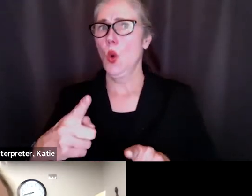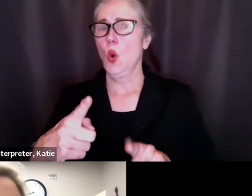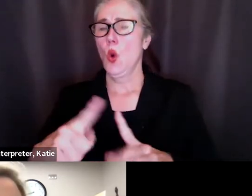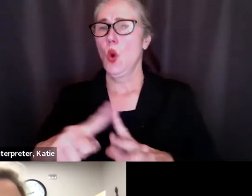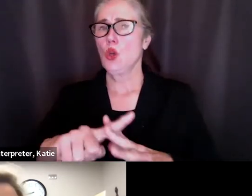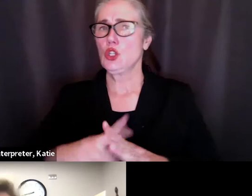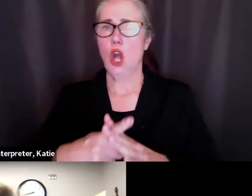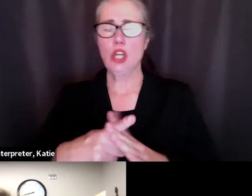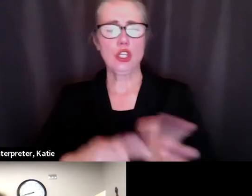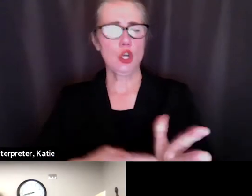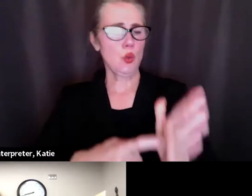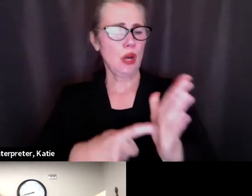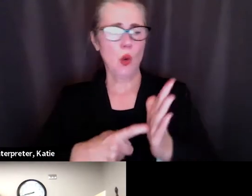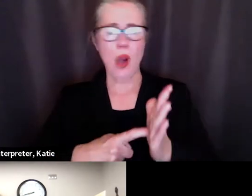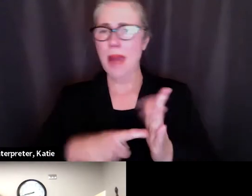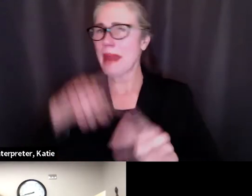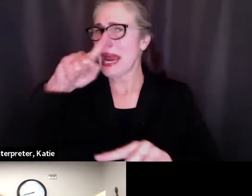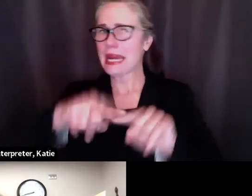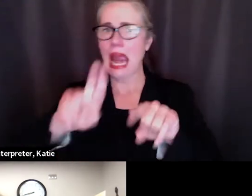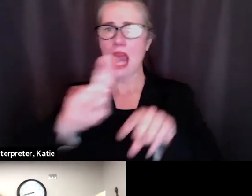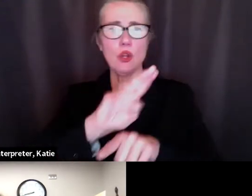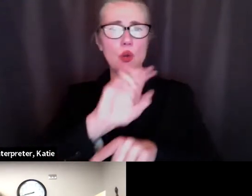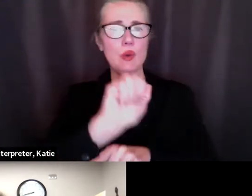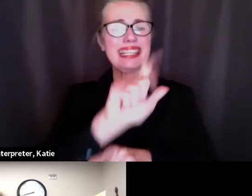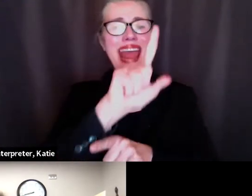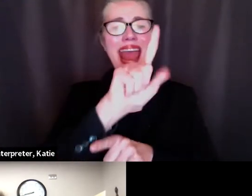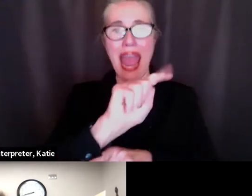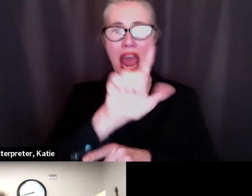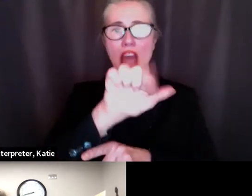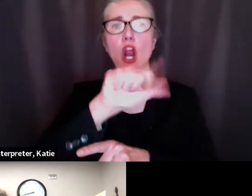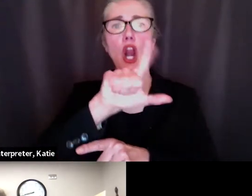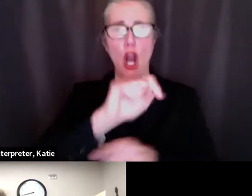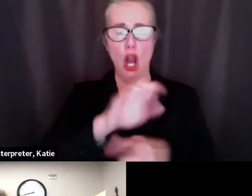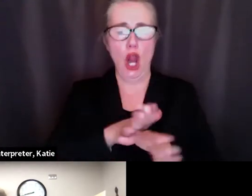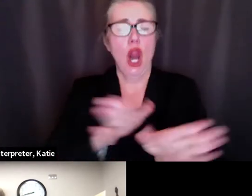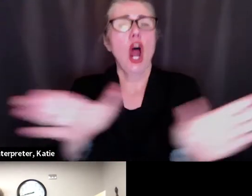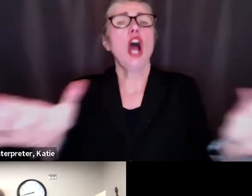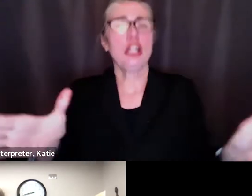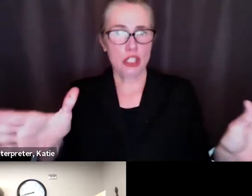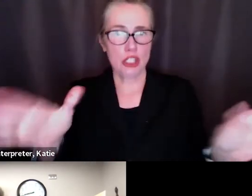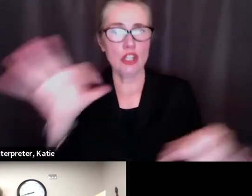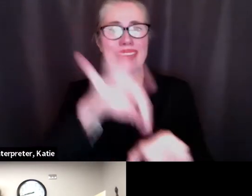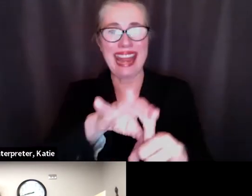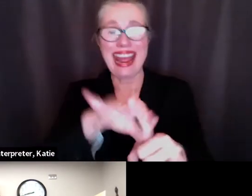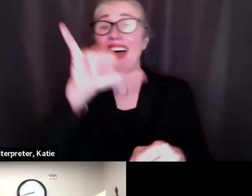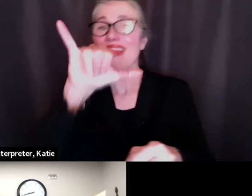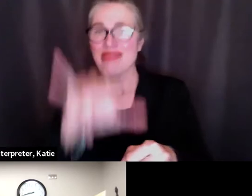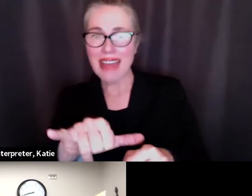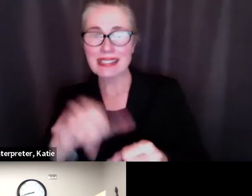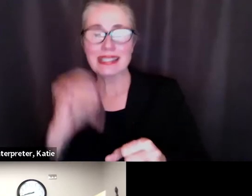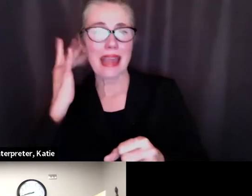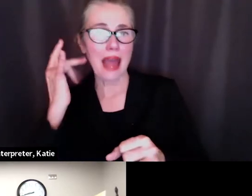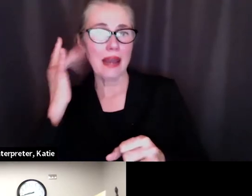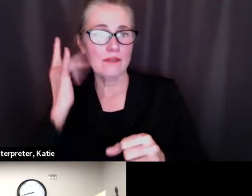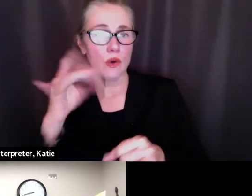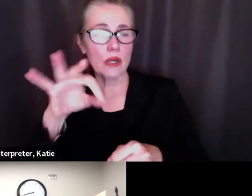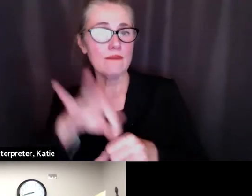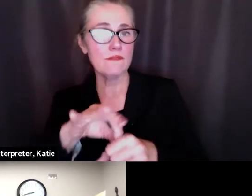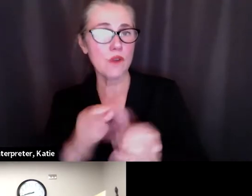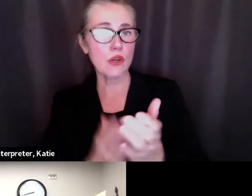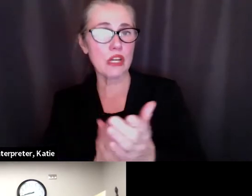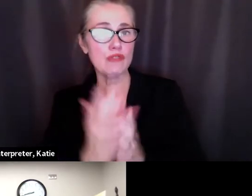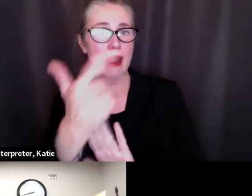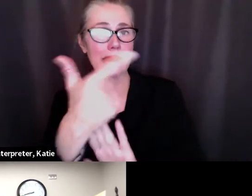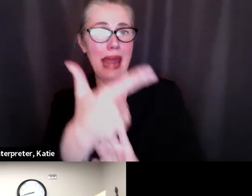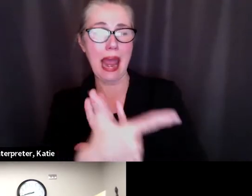move away from at-large elections that is the california voting rights act it's only